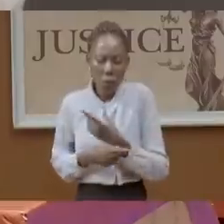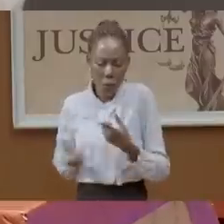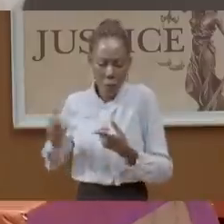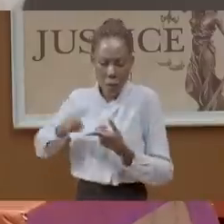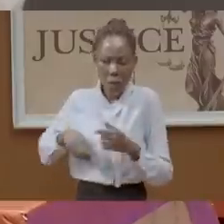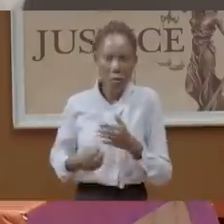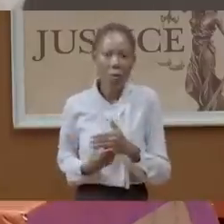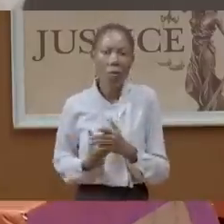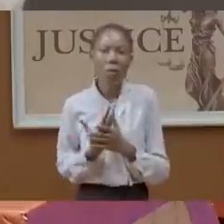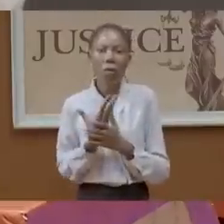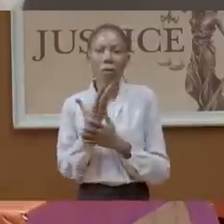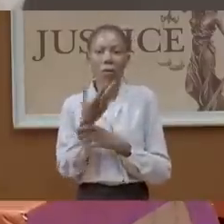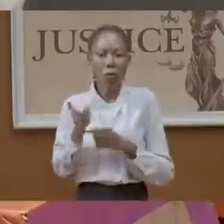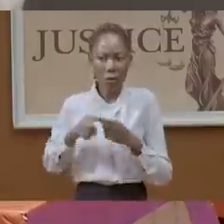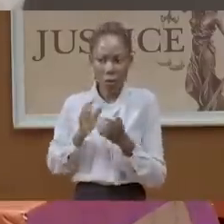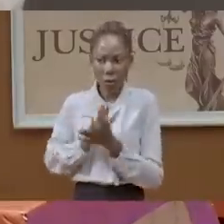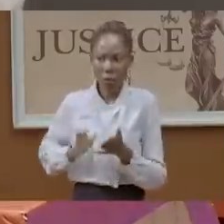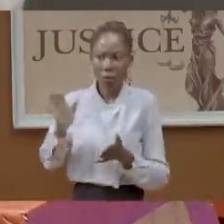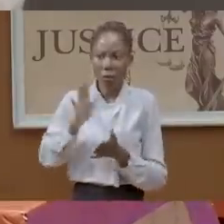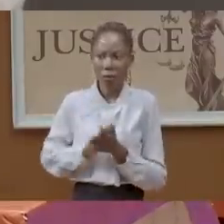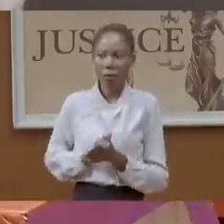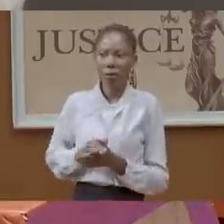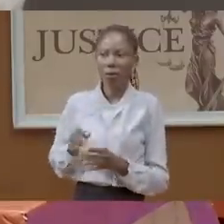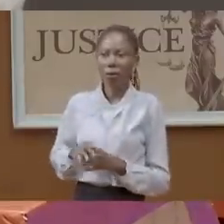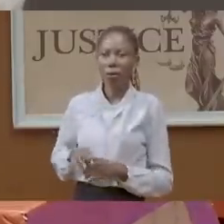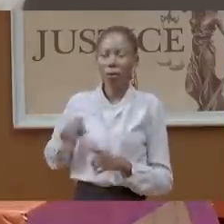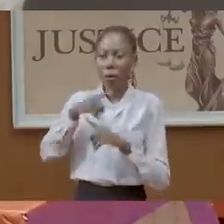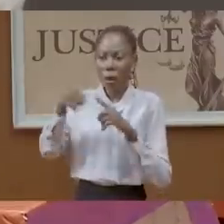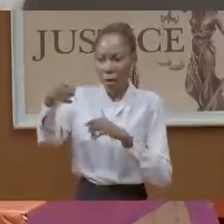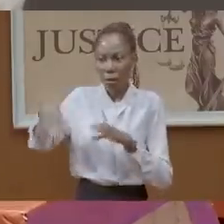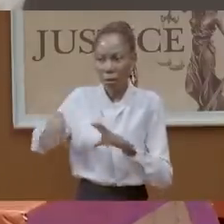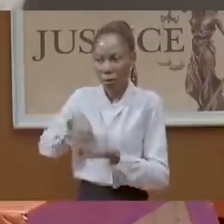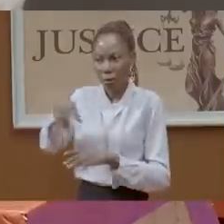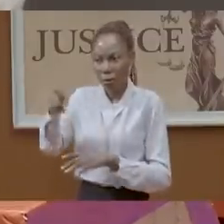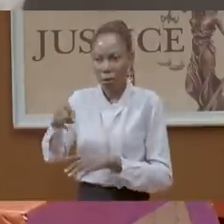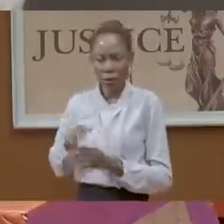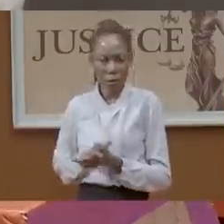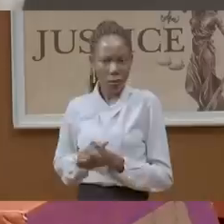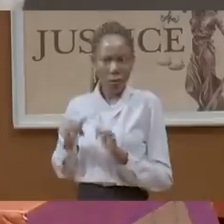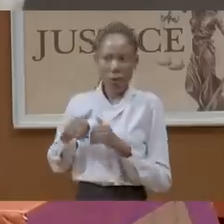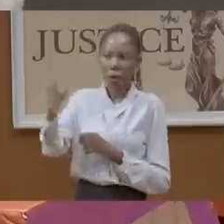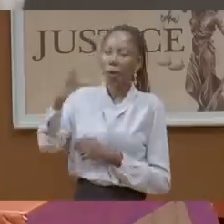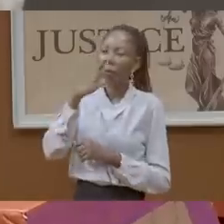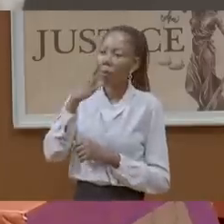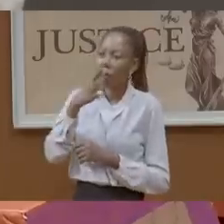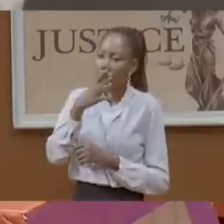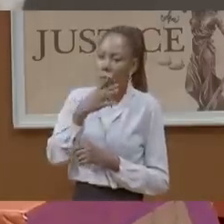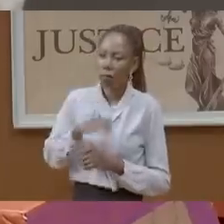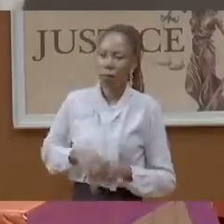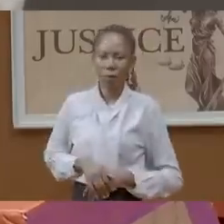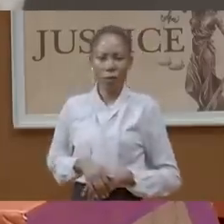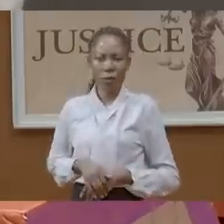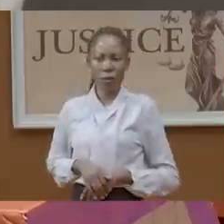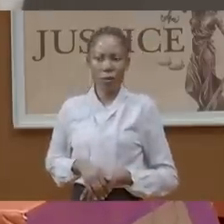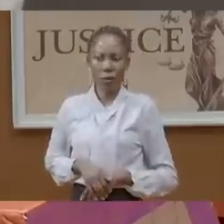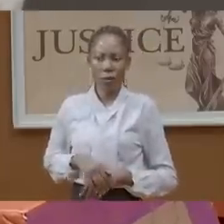these children, if you have to pay me, how much will you pay me? Even when I entered marriage, self, two things I noticed. The mother, she was going, after she came for my daughter, she